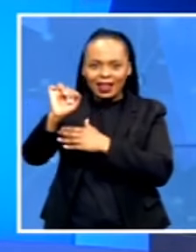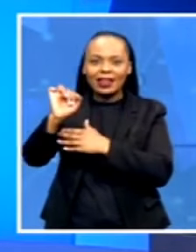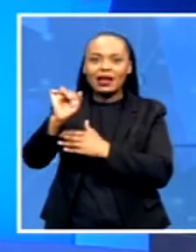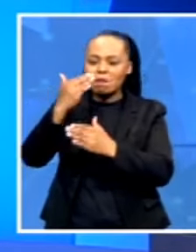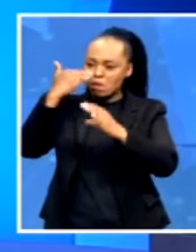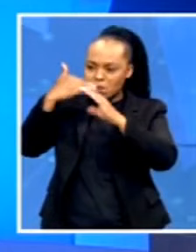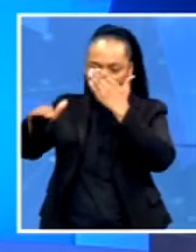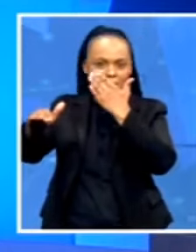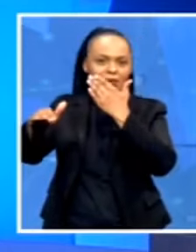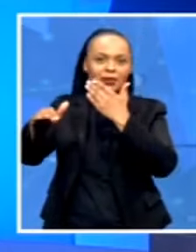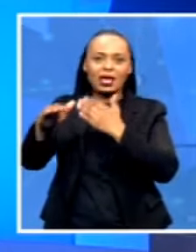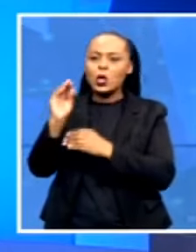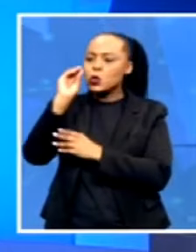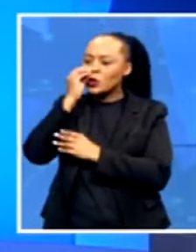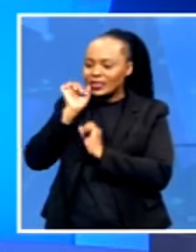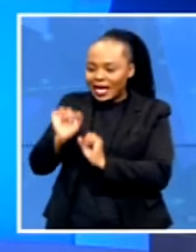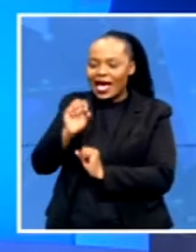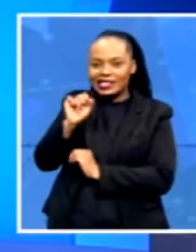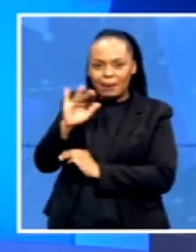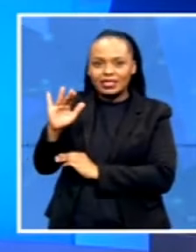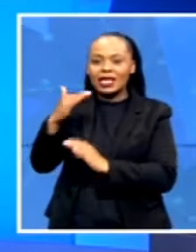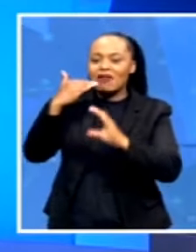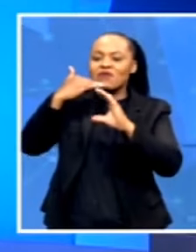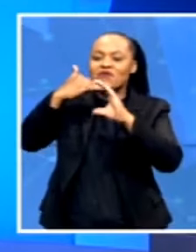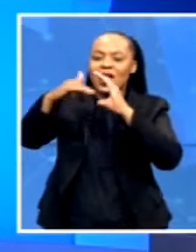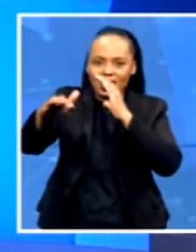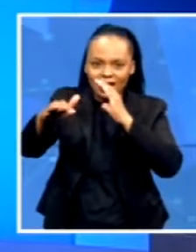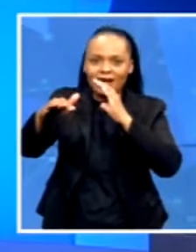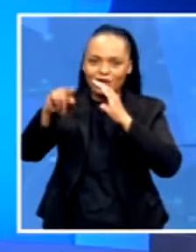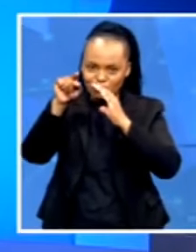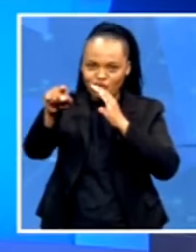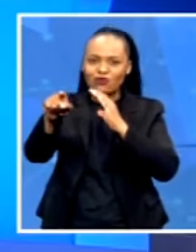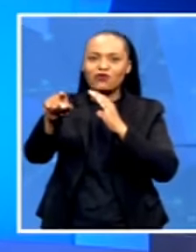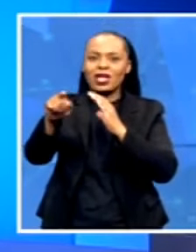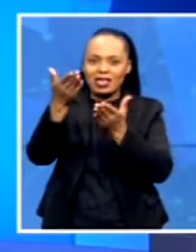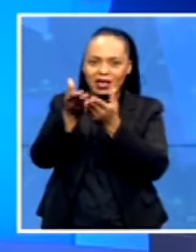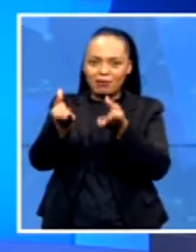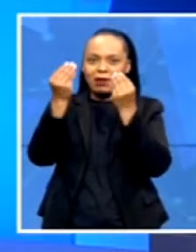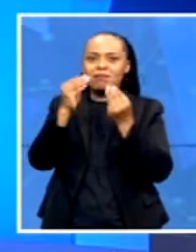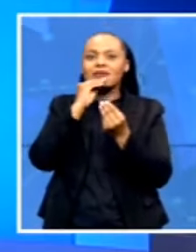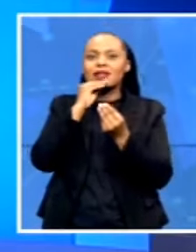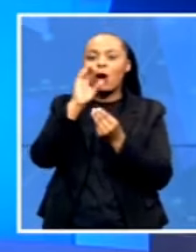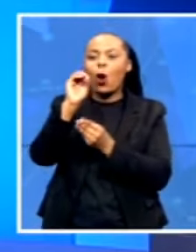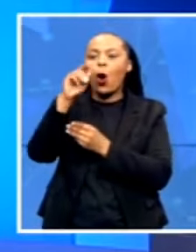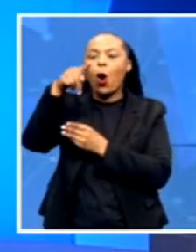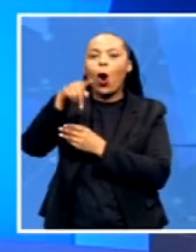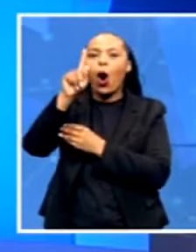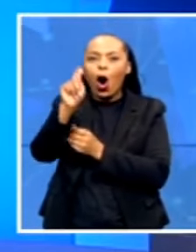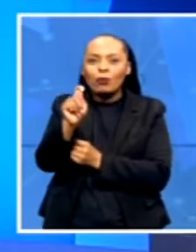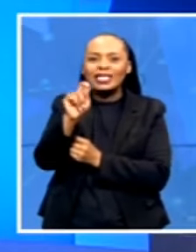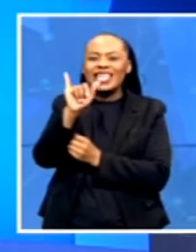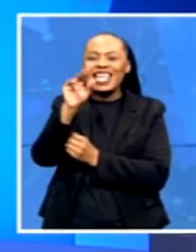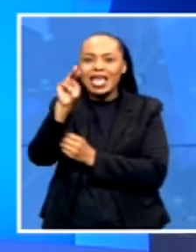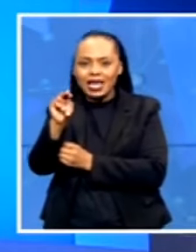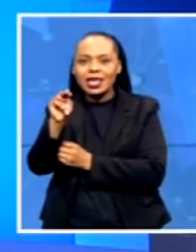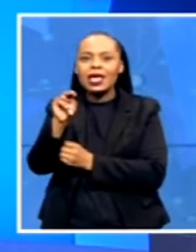simply emailing the word opt-in to SABC News, to newsletters at sabcnews.com. All right.